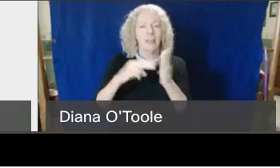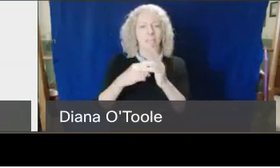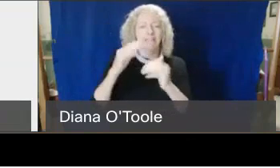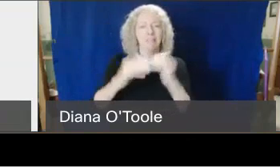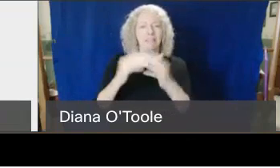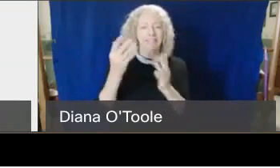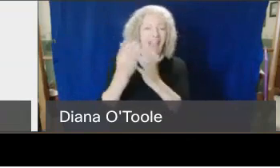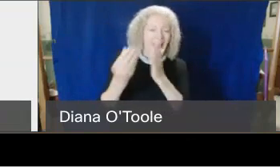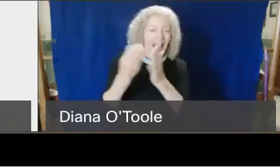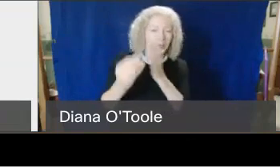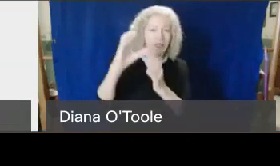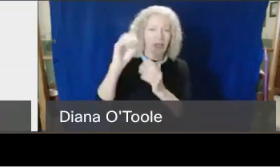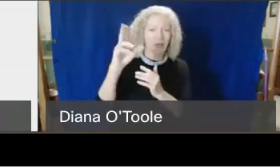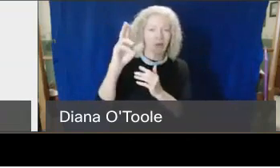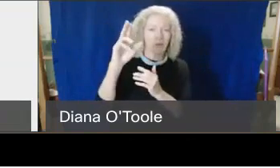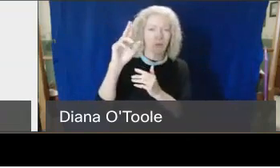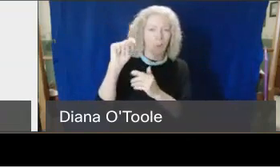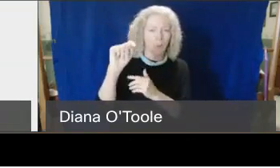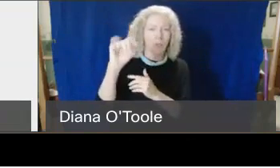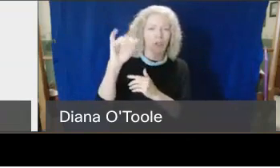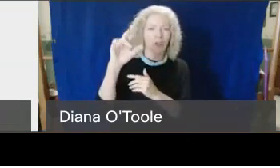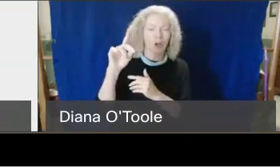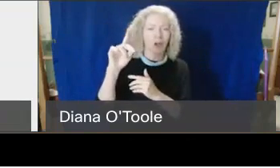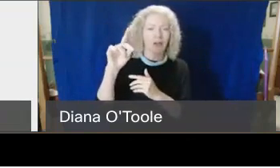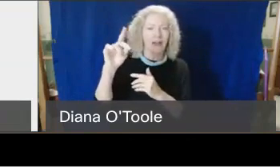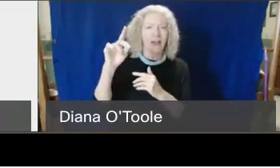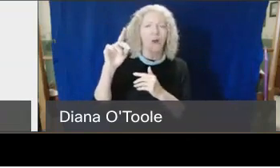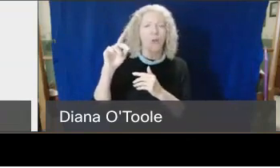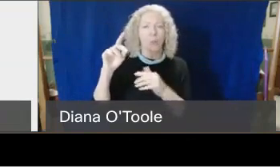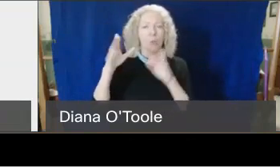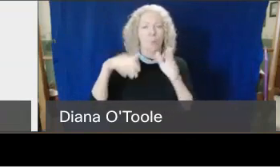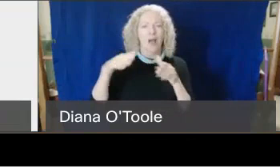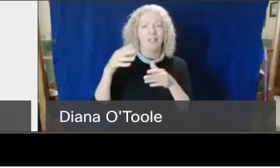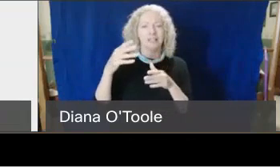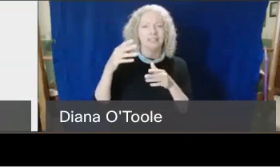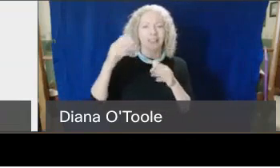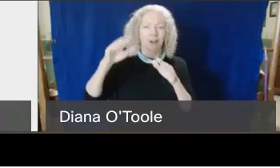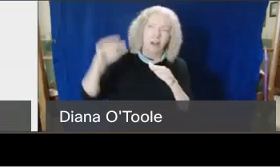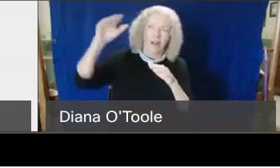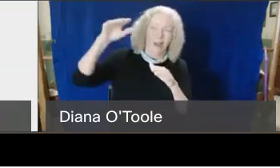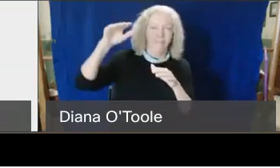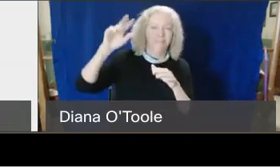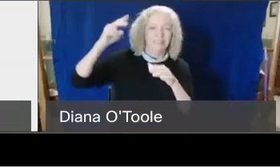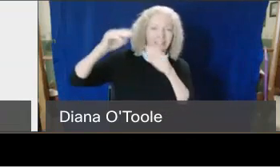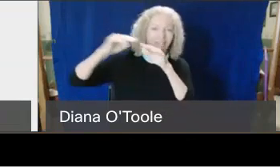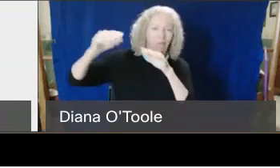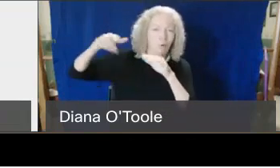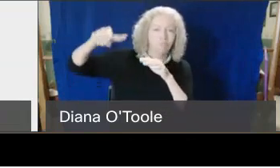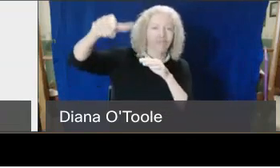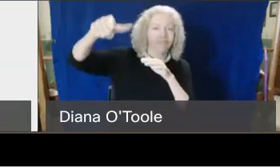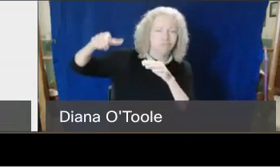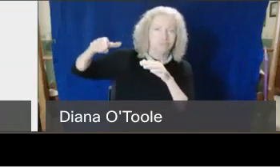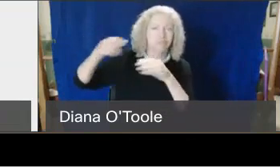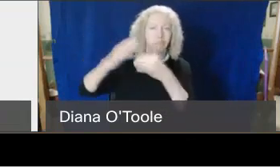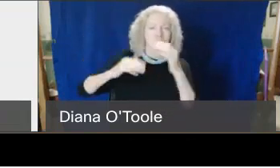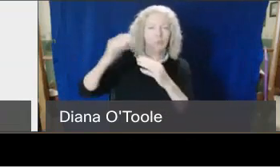courtyard elevated walkways at the Centennial campus. And that's about to go out to bid. It's going to be a bit